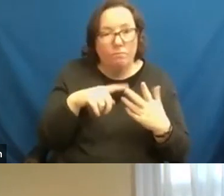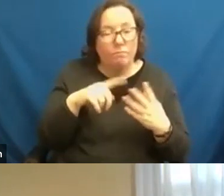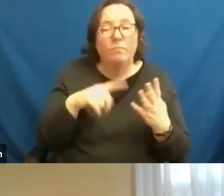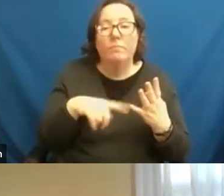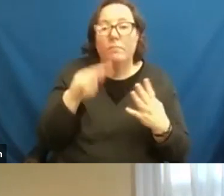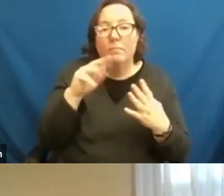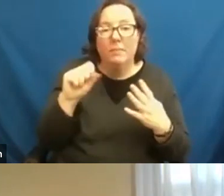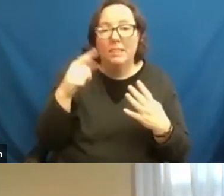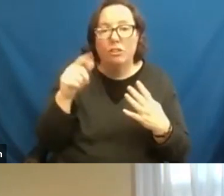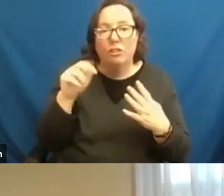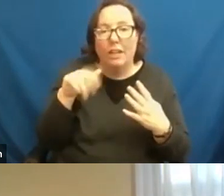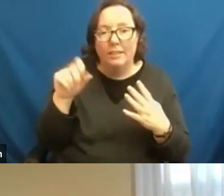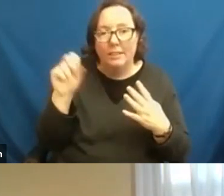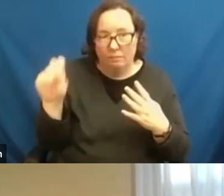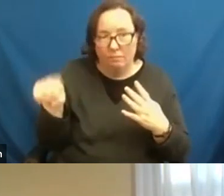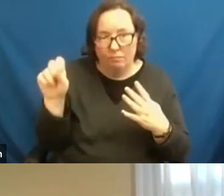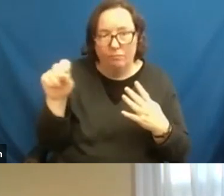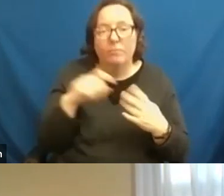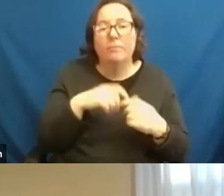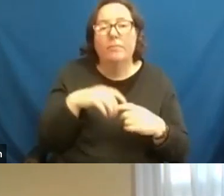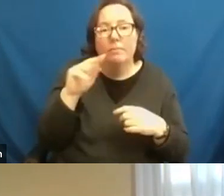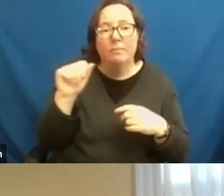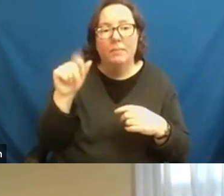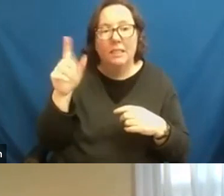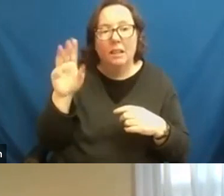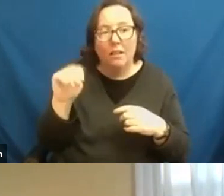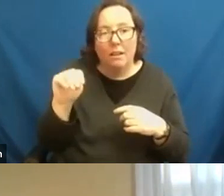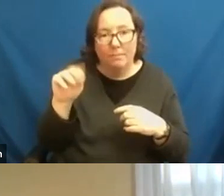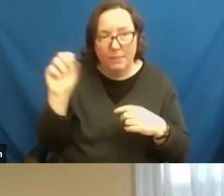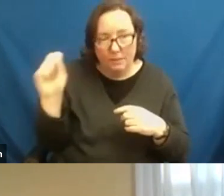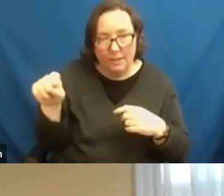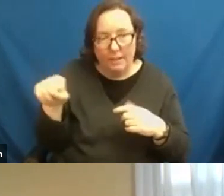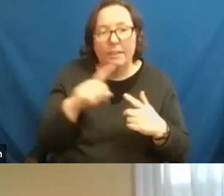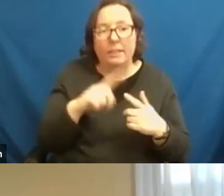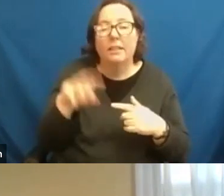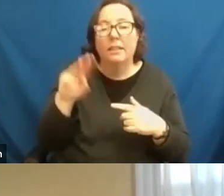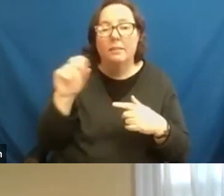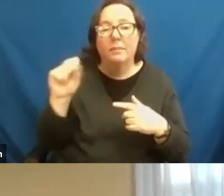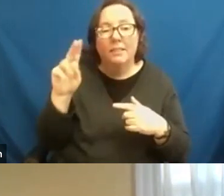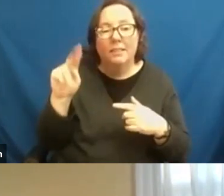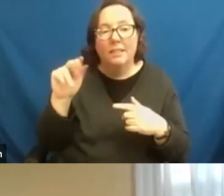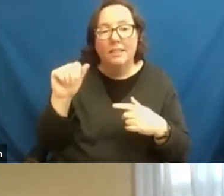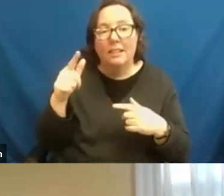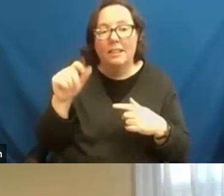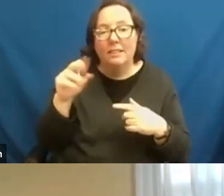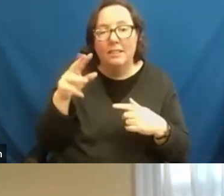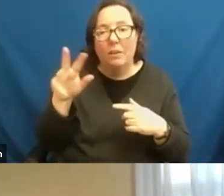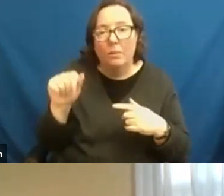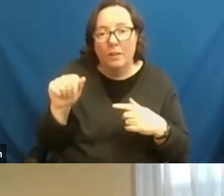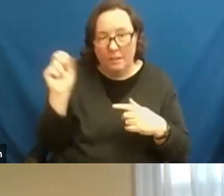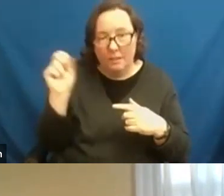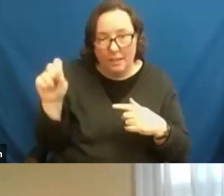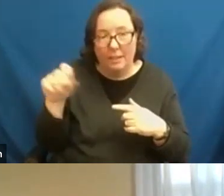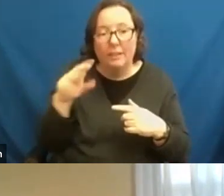Ms. Grassa? Aye. Ms. Lam? Aye. Ms. Nagasawa? Aye.